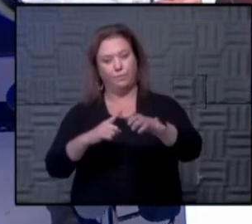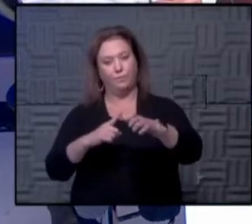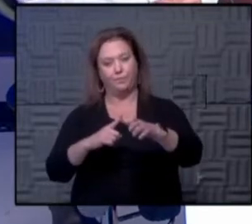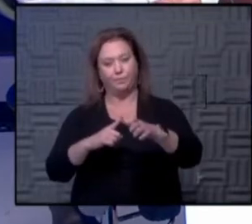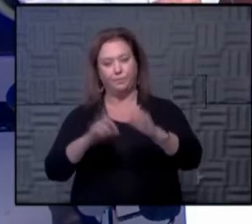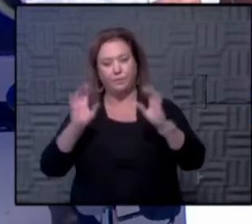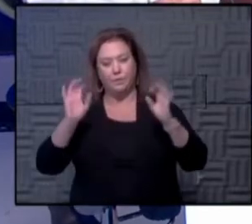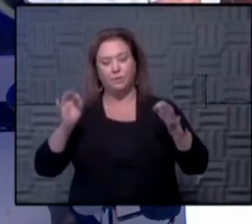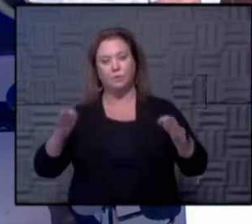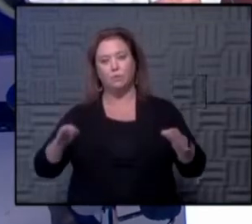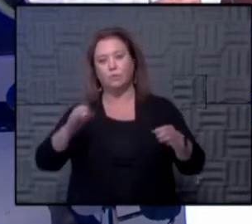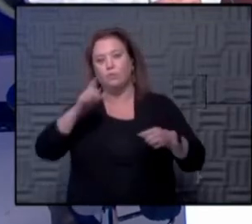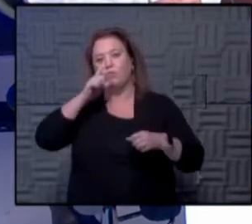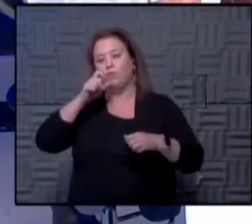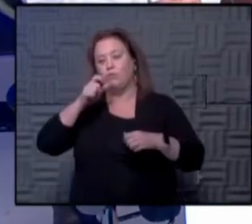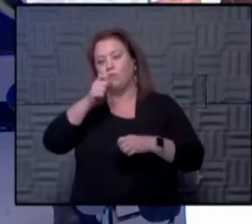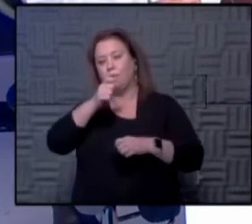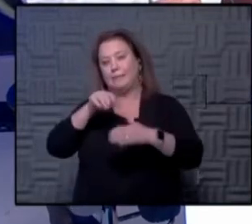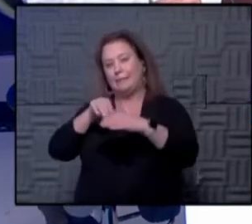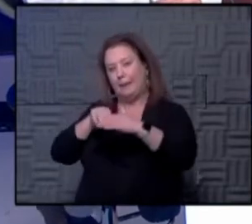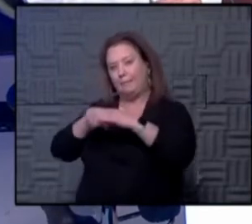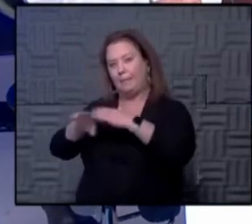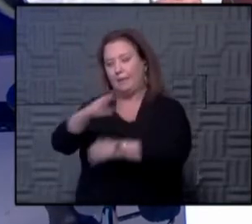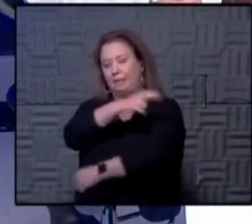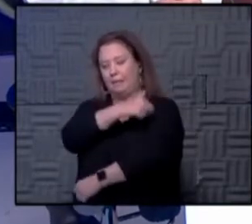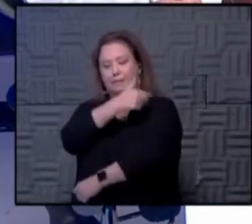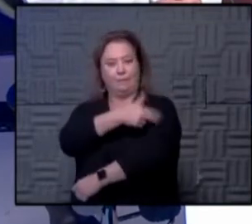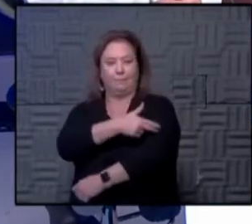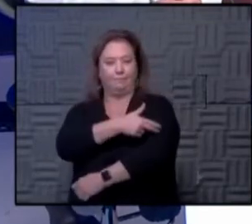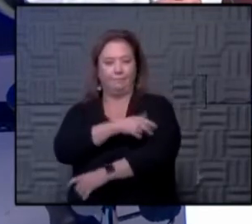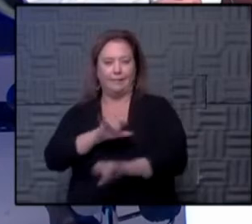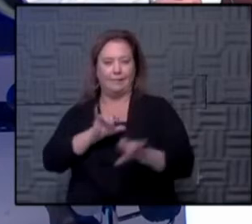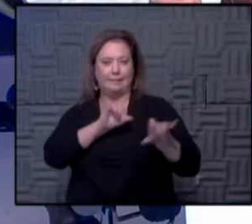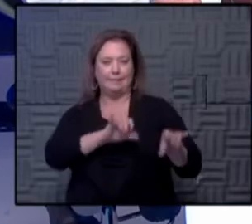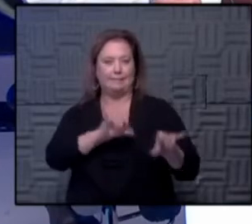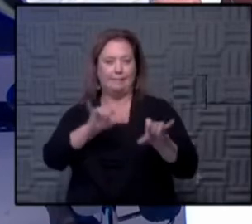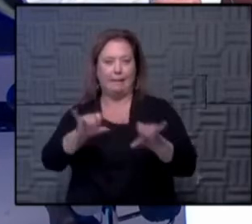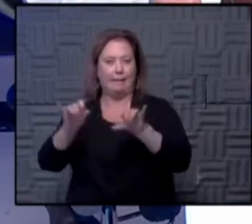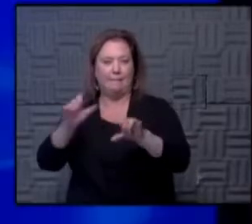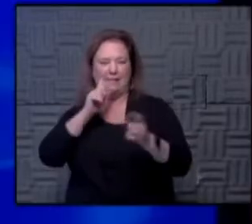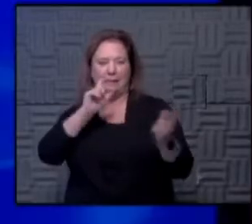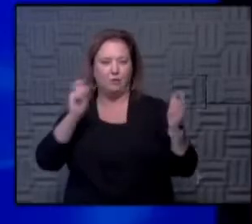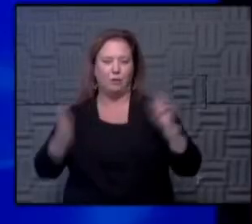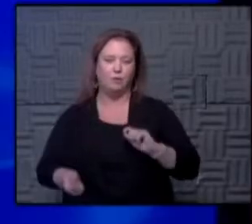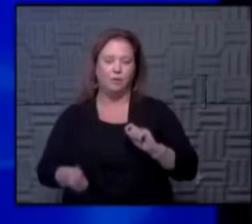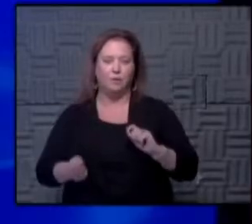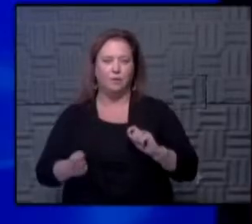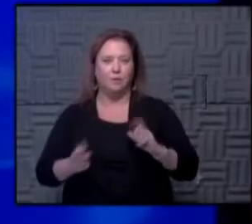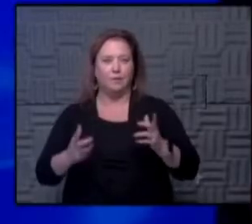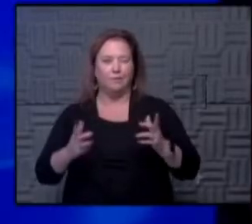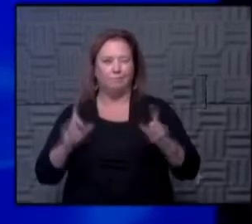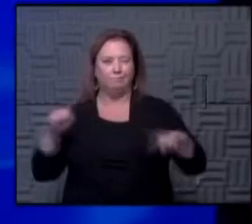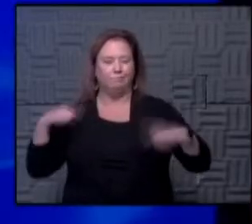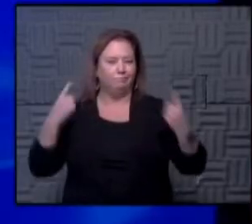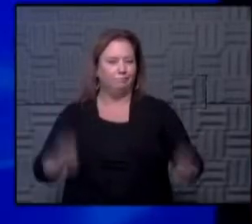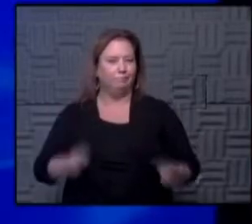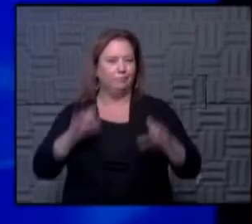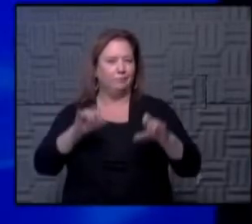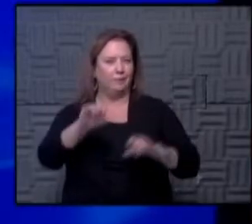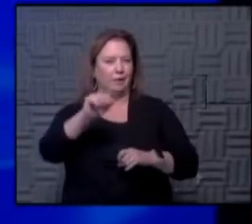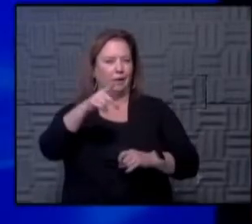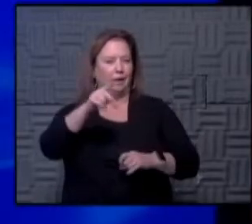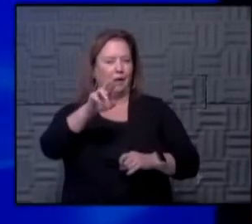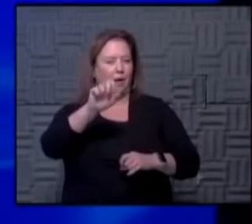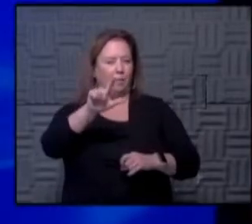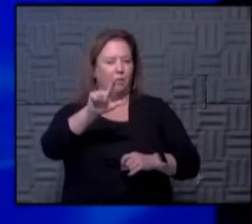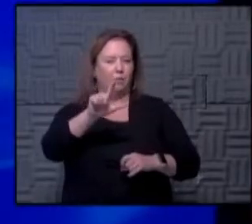the determination of who gets admitted to the hospital likely hasn't changed. Nope. Maybe since April. I think early in